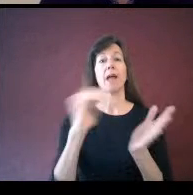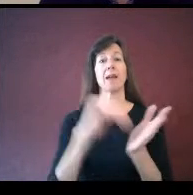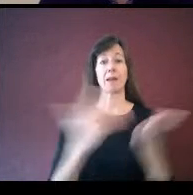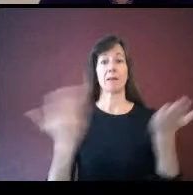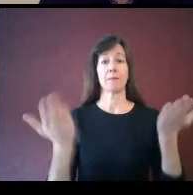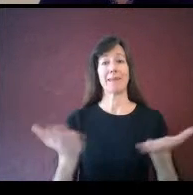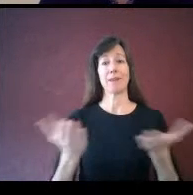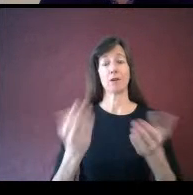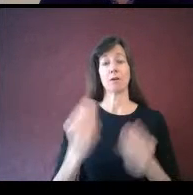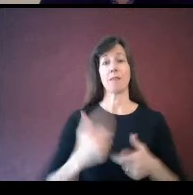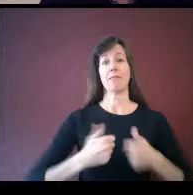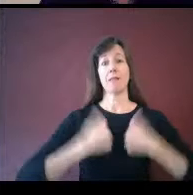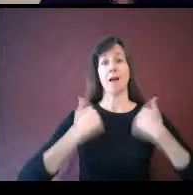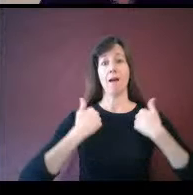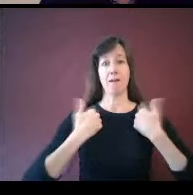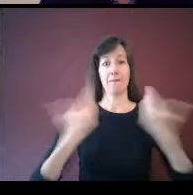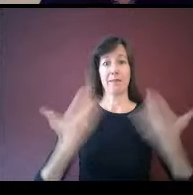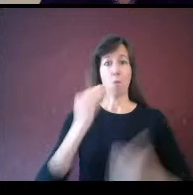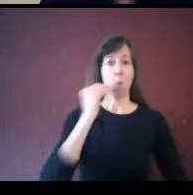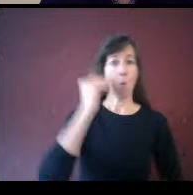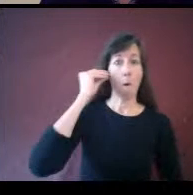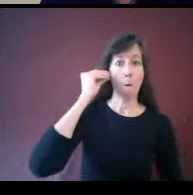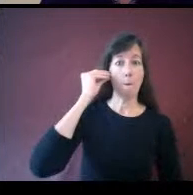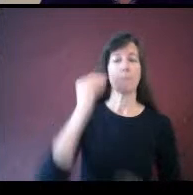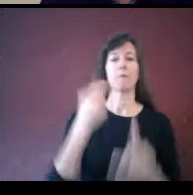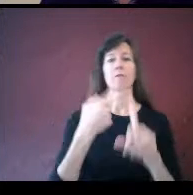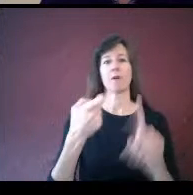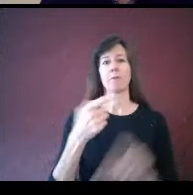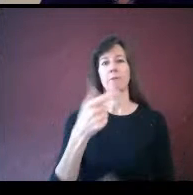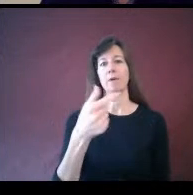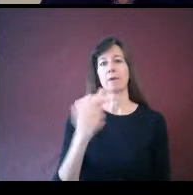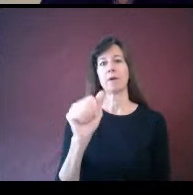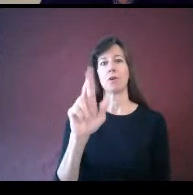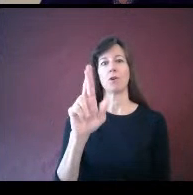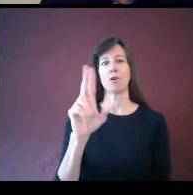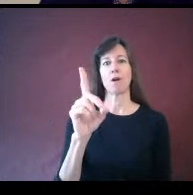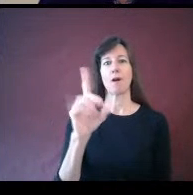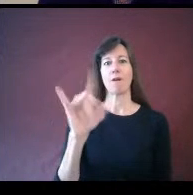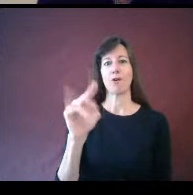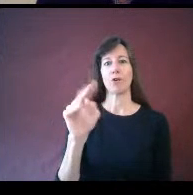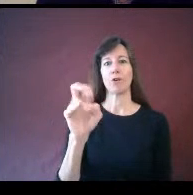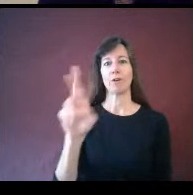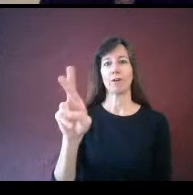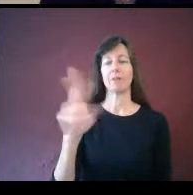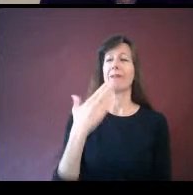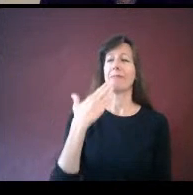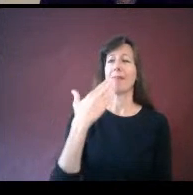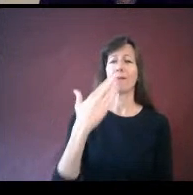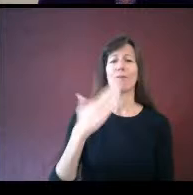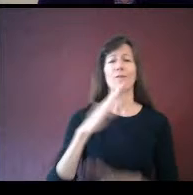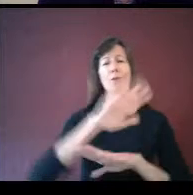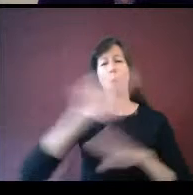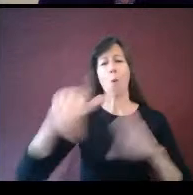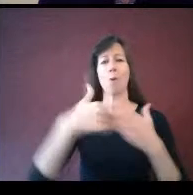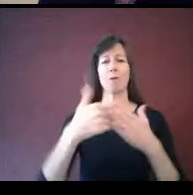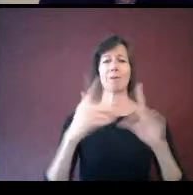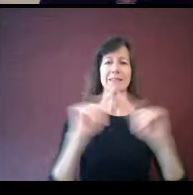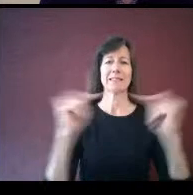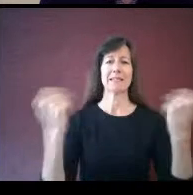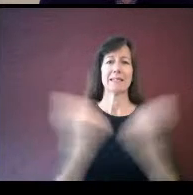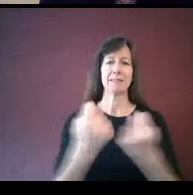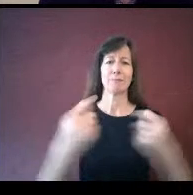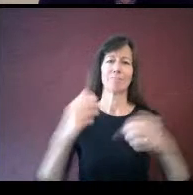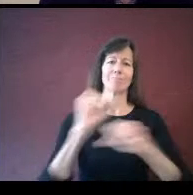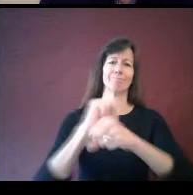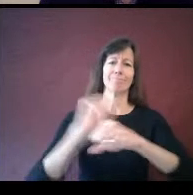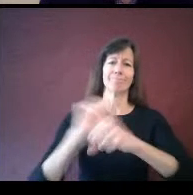Gardner. And thanks to our whole team for making it work to do this virtually.